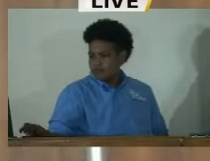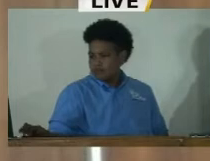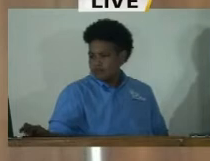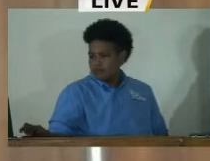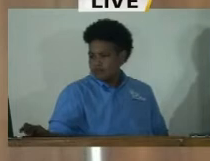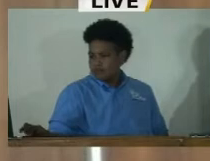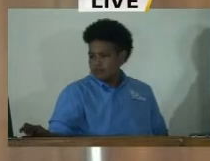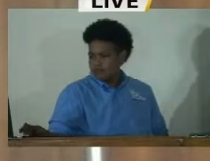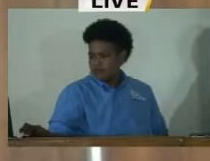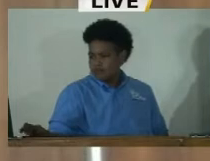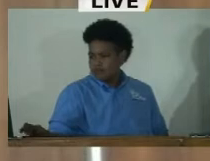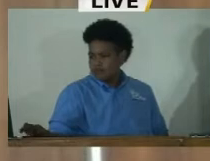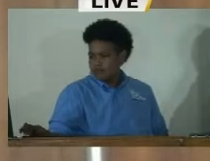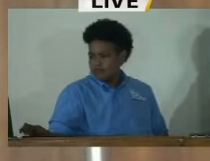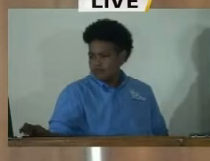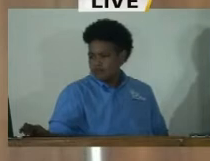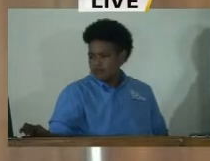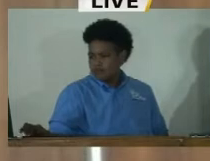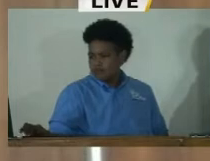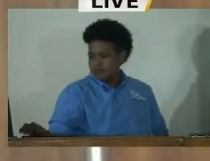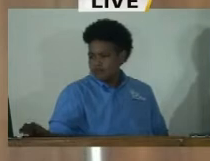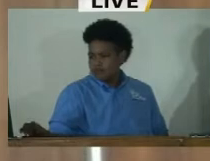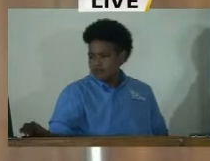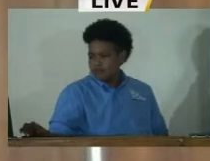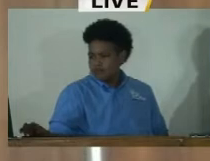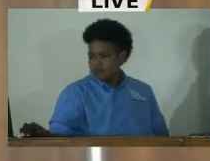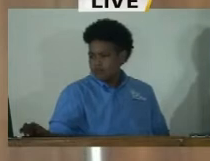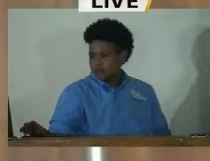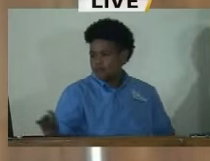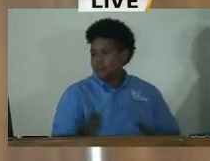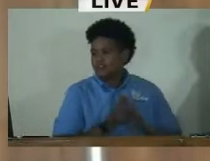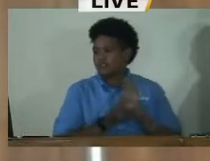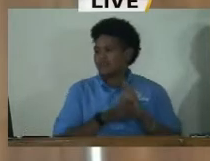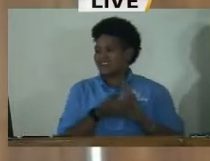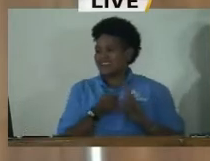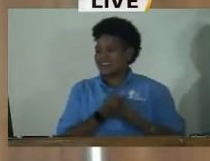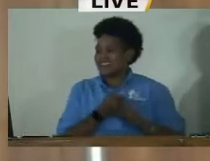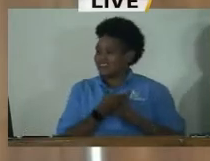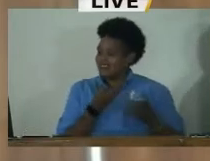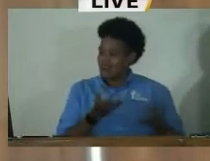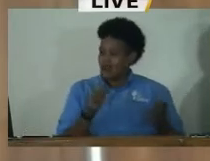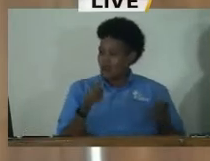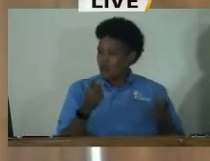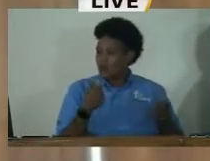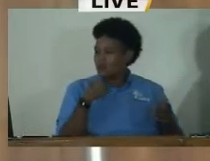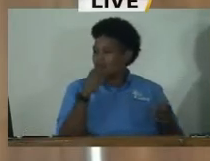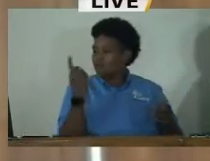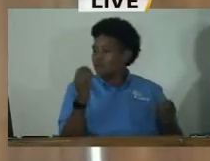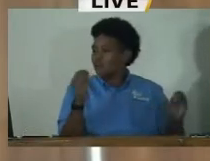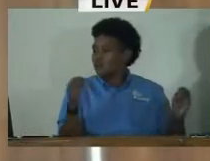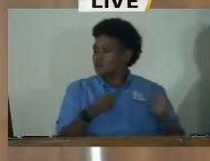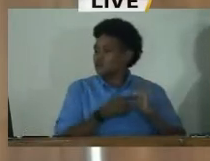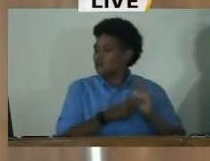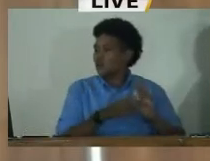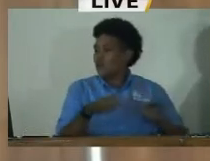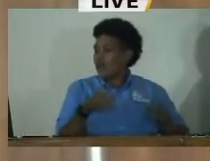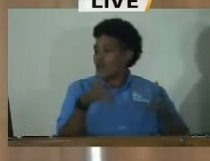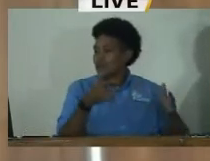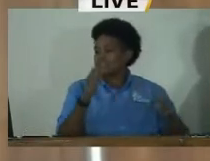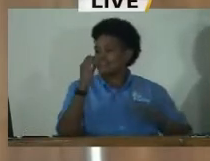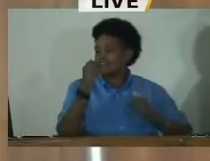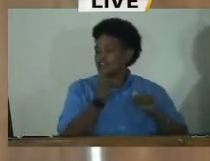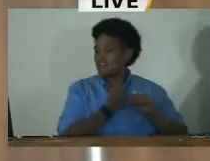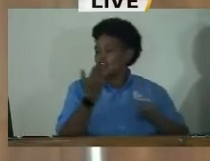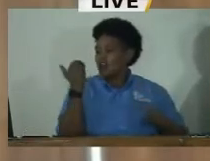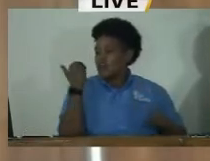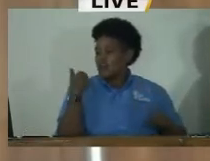only, because in reality, we have nothing to show for it that did not exist 50 years ago. Let's be